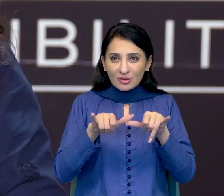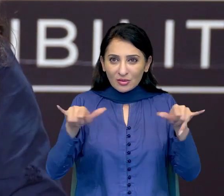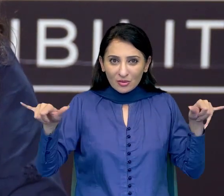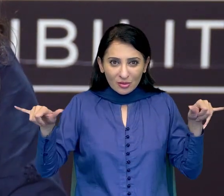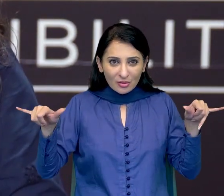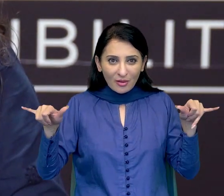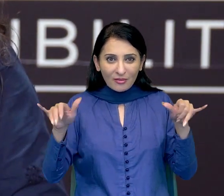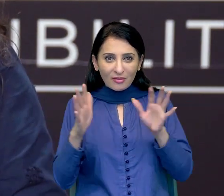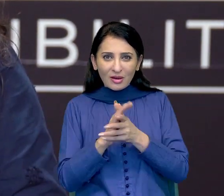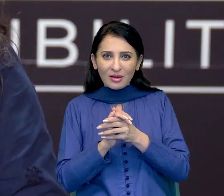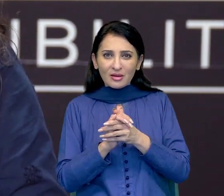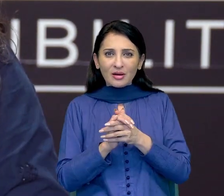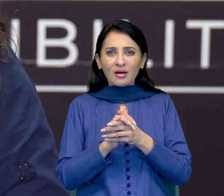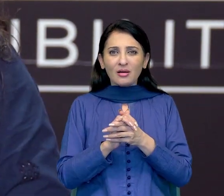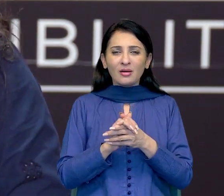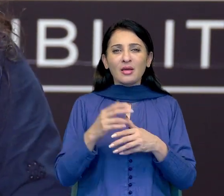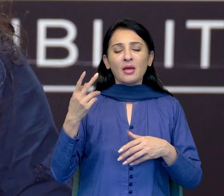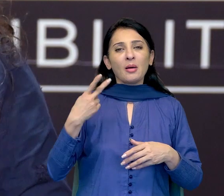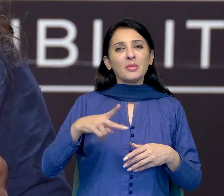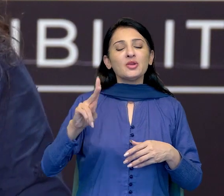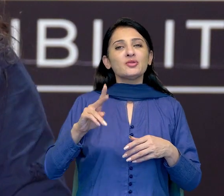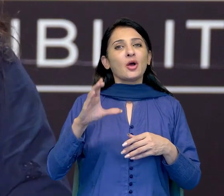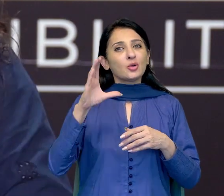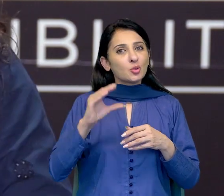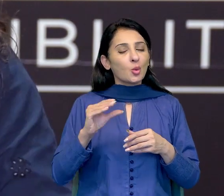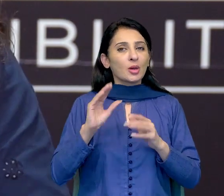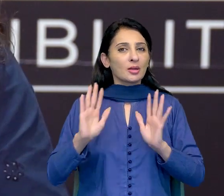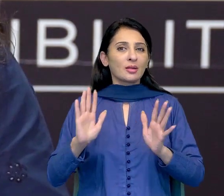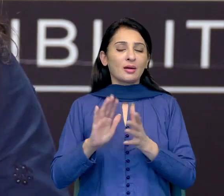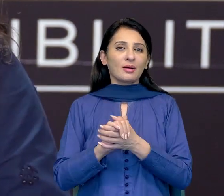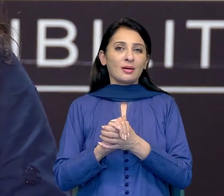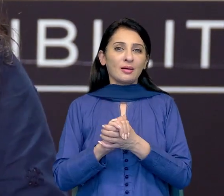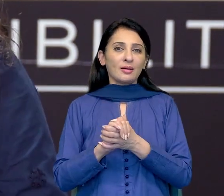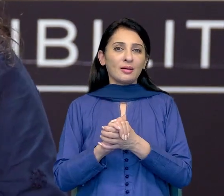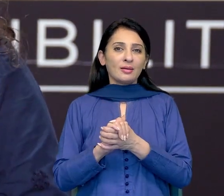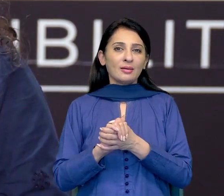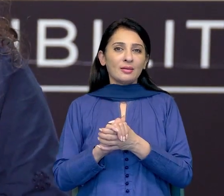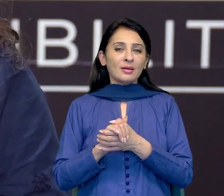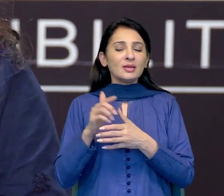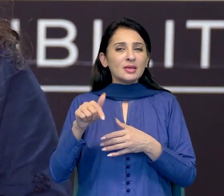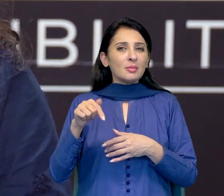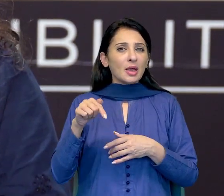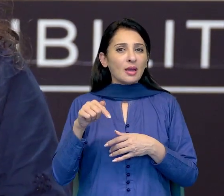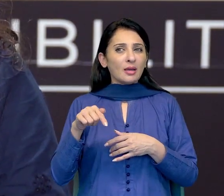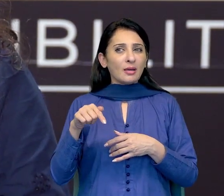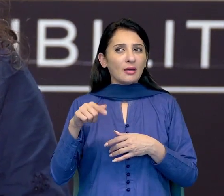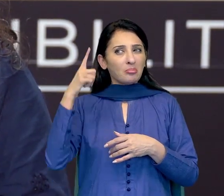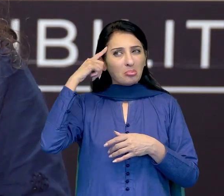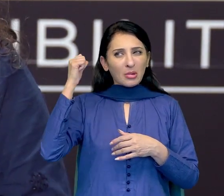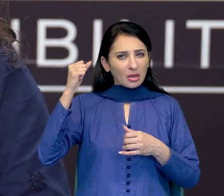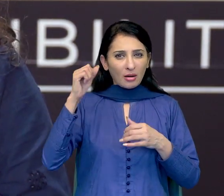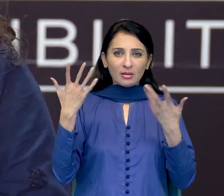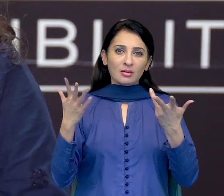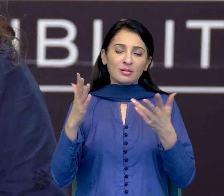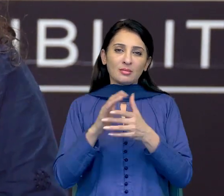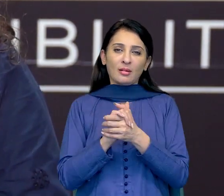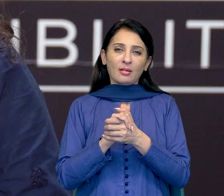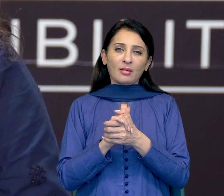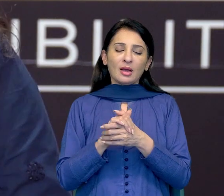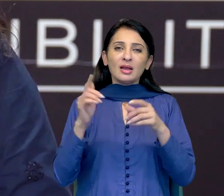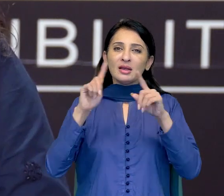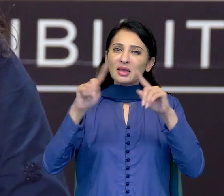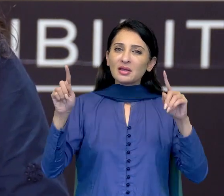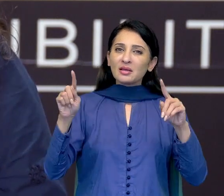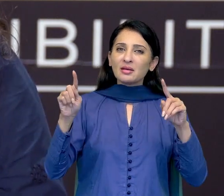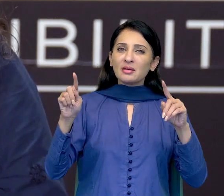and the scale has been quite small. Not always, but most of the time. Well, that